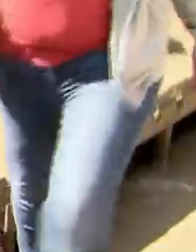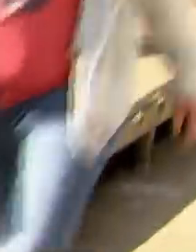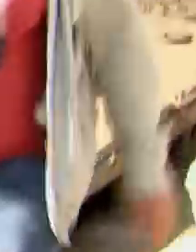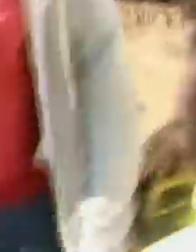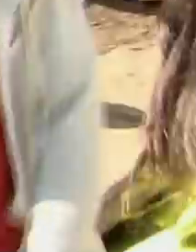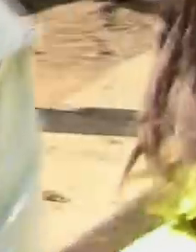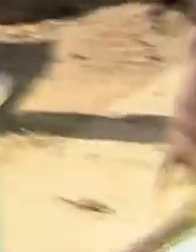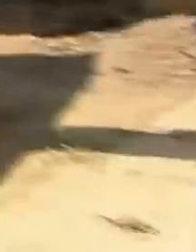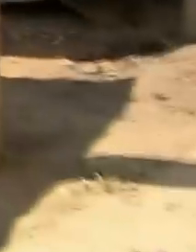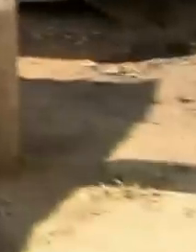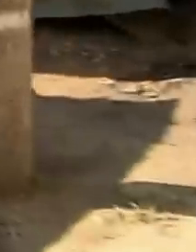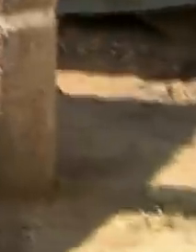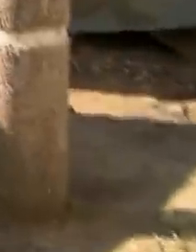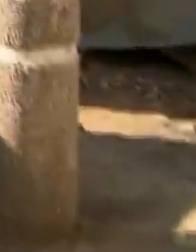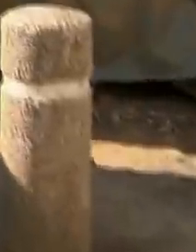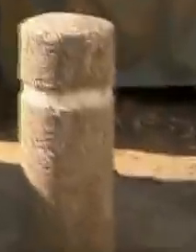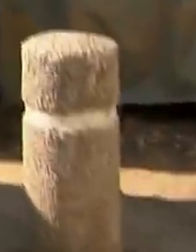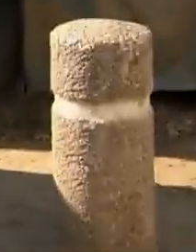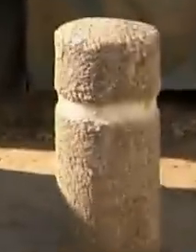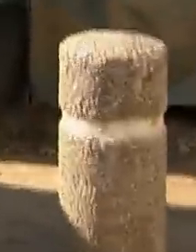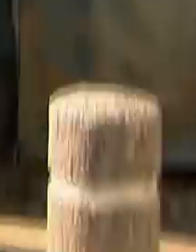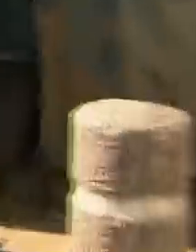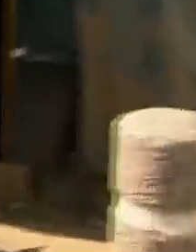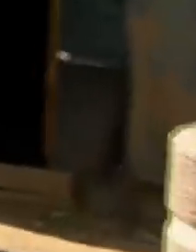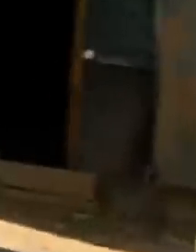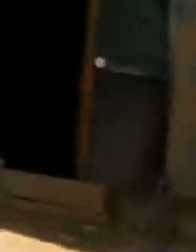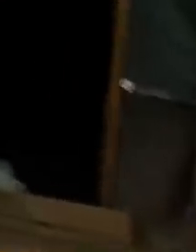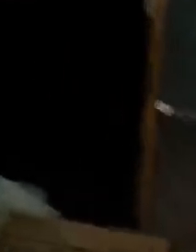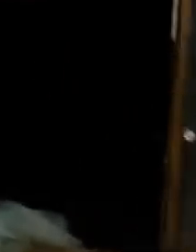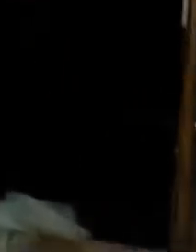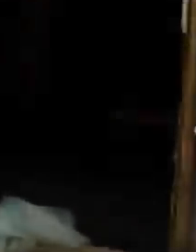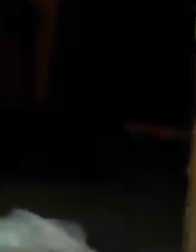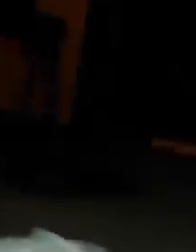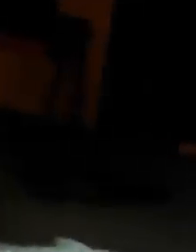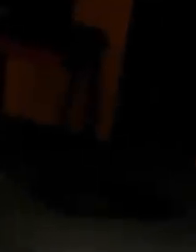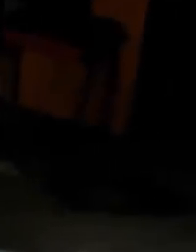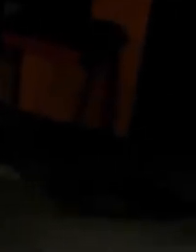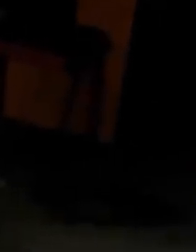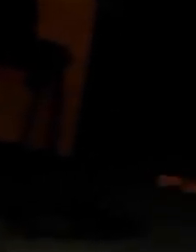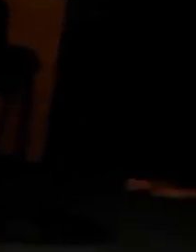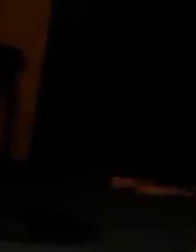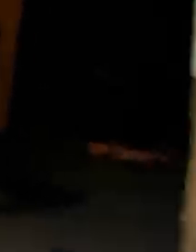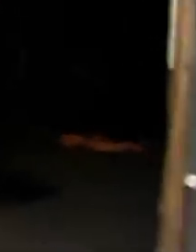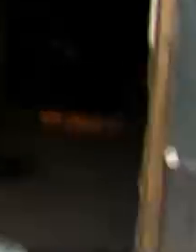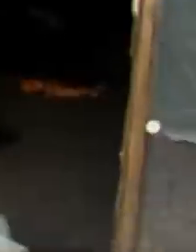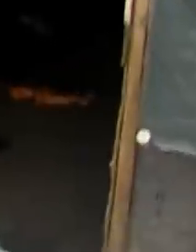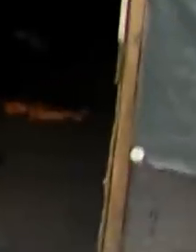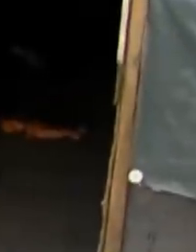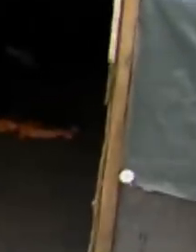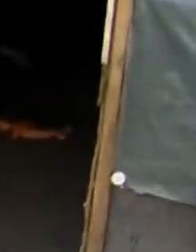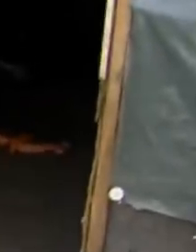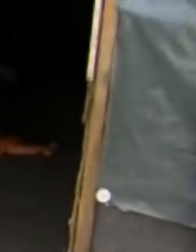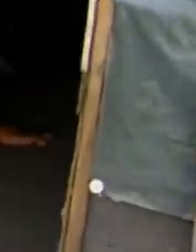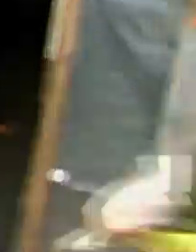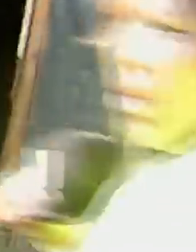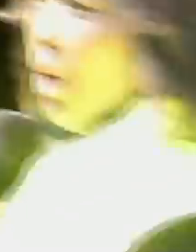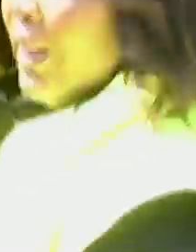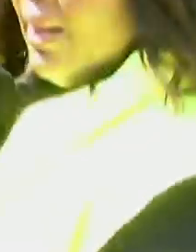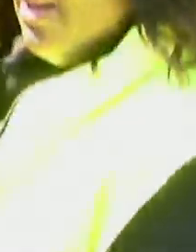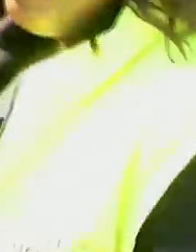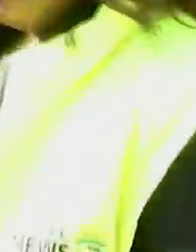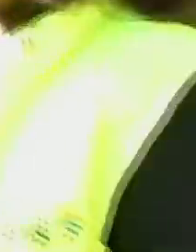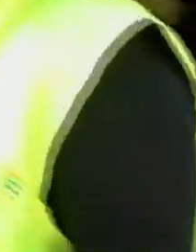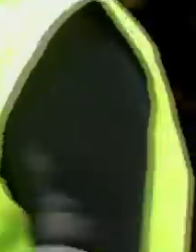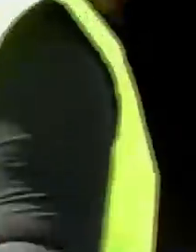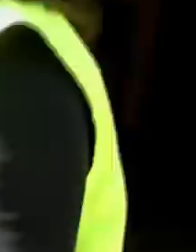she is repeating today, echoing the very same sentiment that she would rather die, but she's not